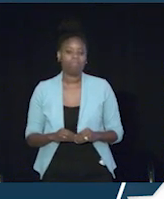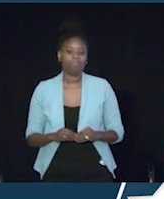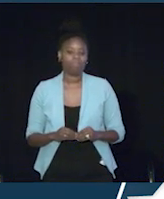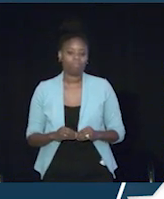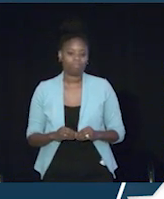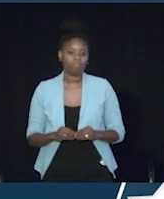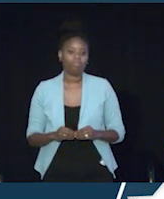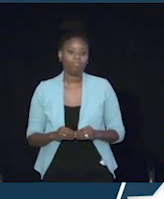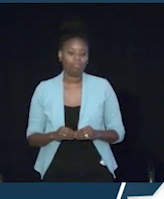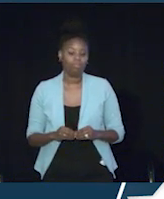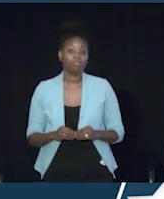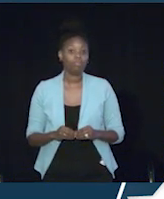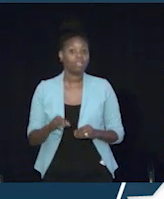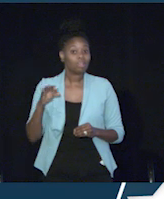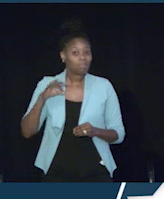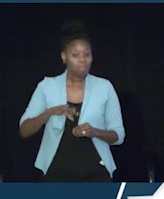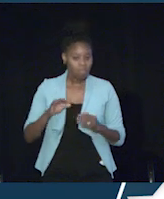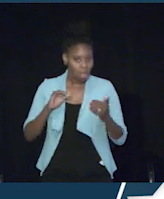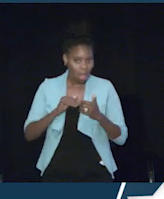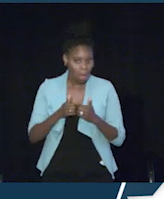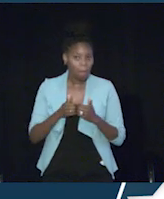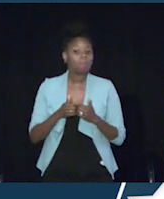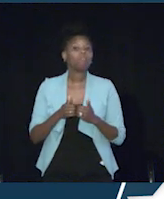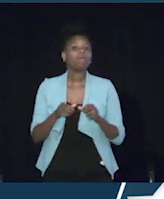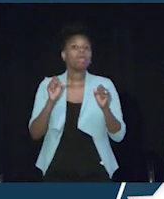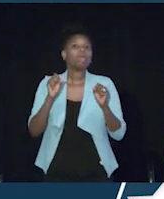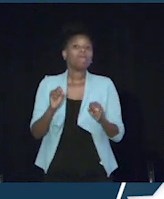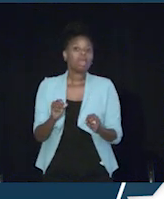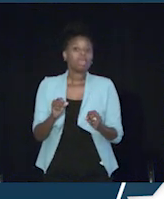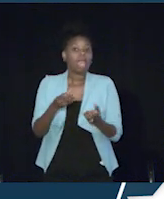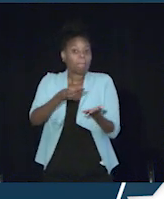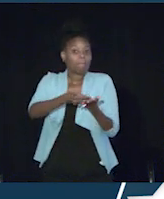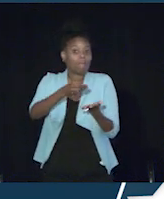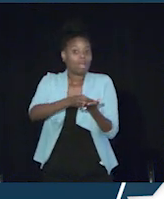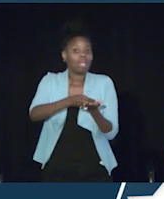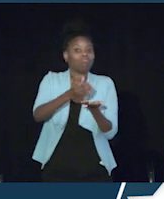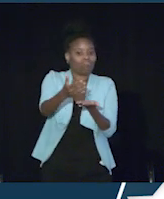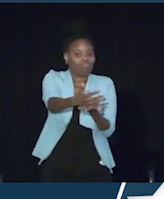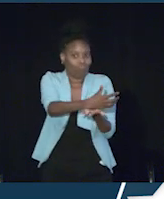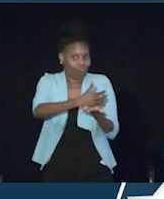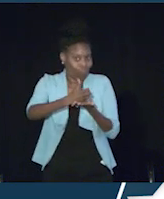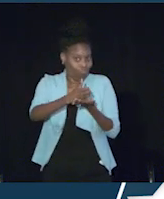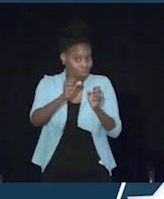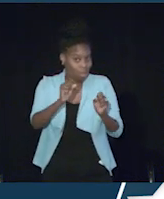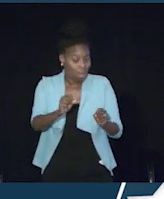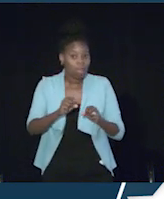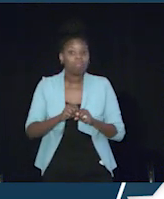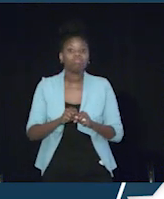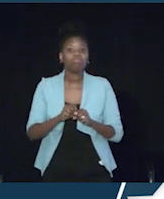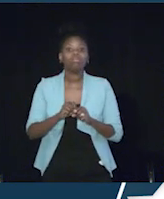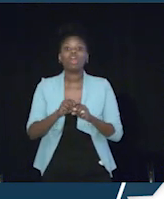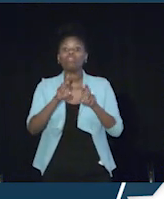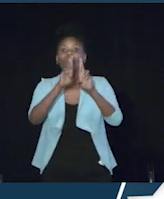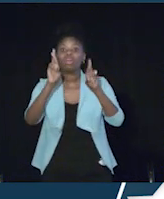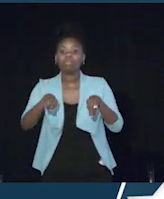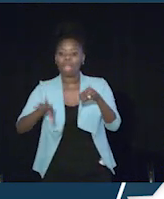The benefits of an OJT is that you can earn a salary, you can add to your resume, and you